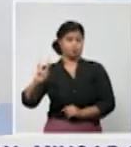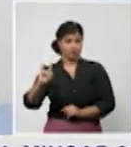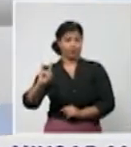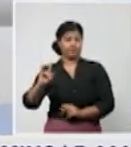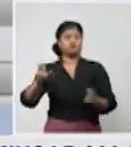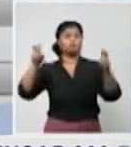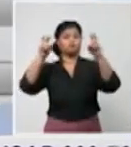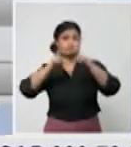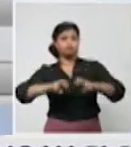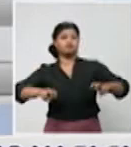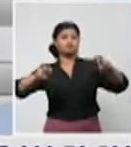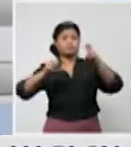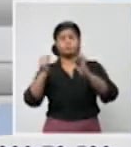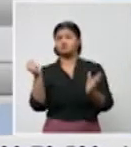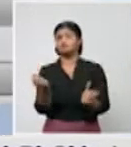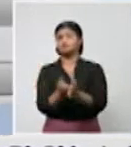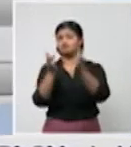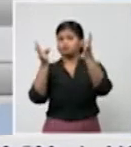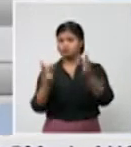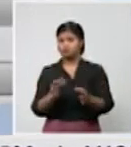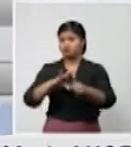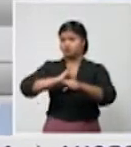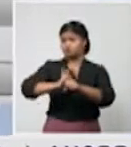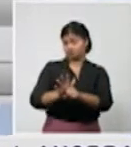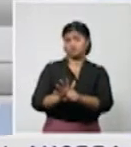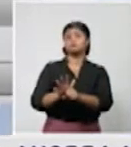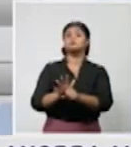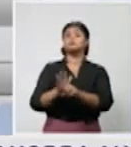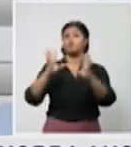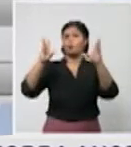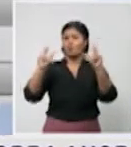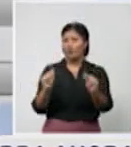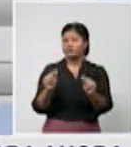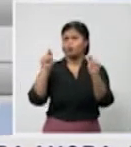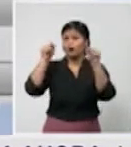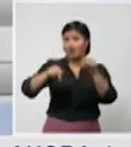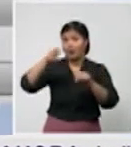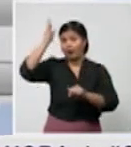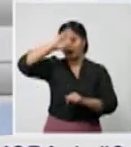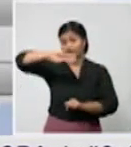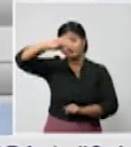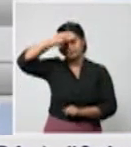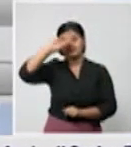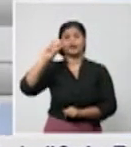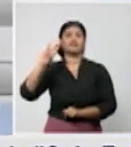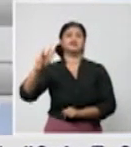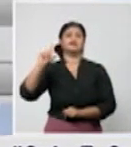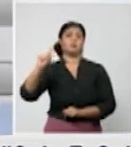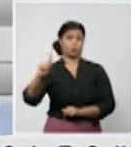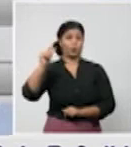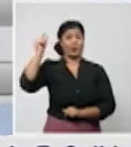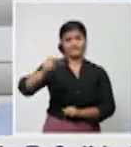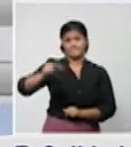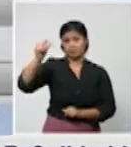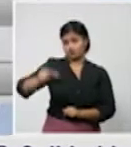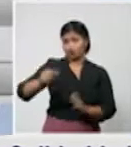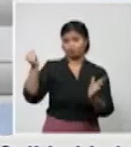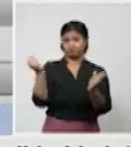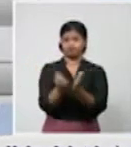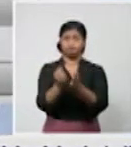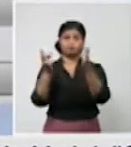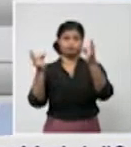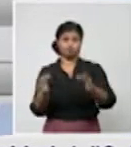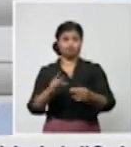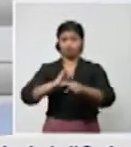a result of these 3,389 studied samples, 31 people tested positive for COVID-19